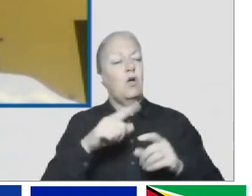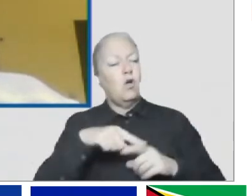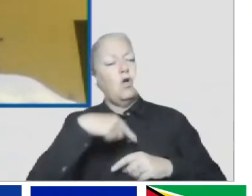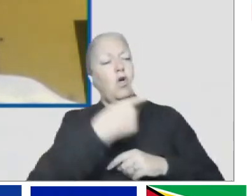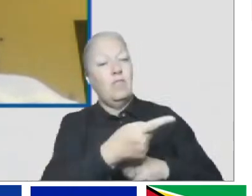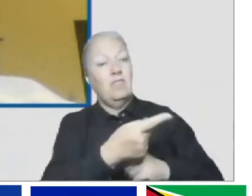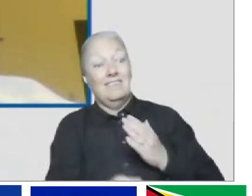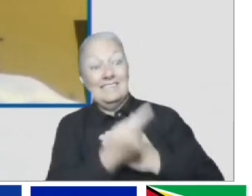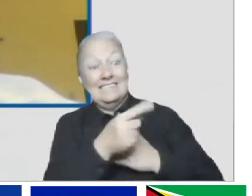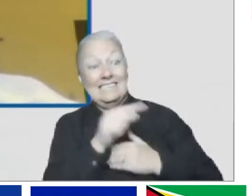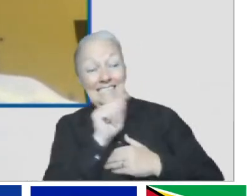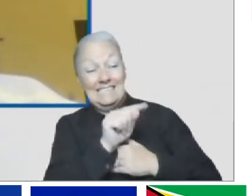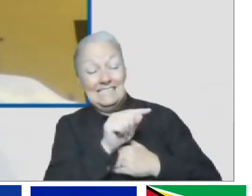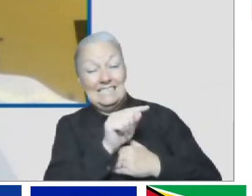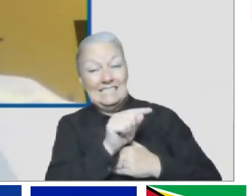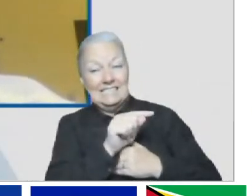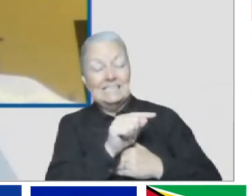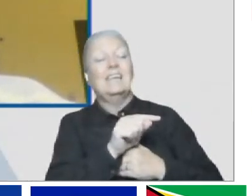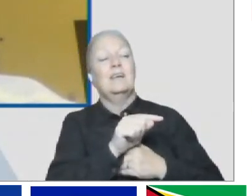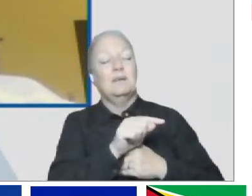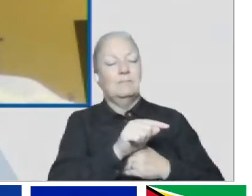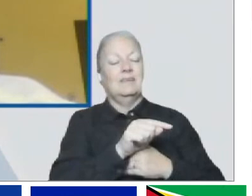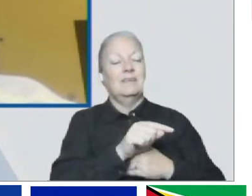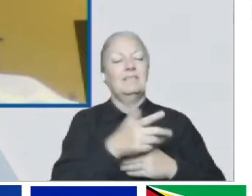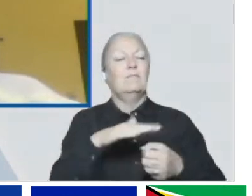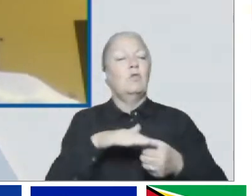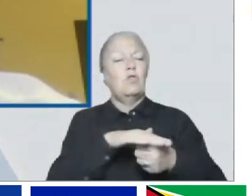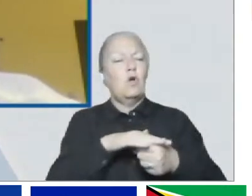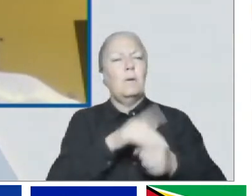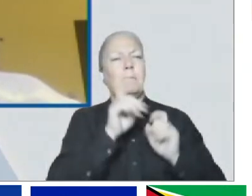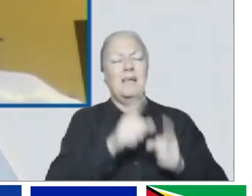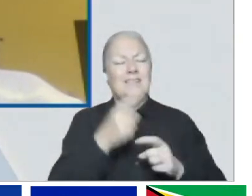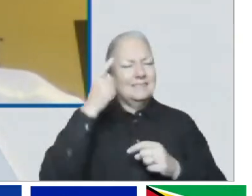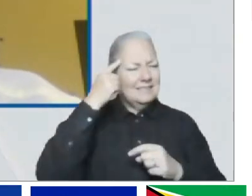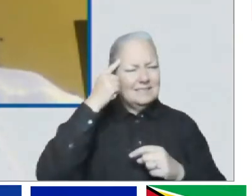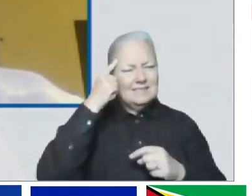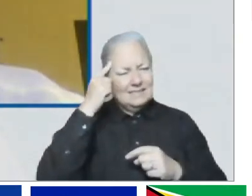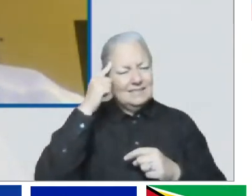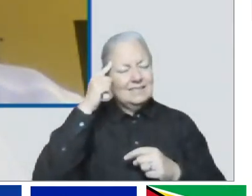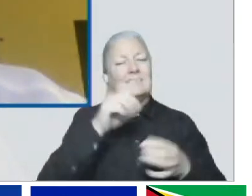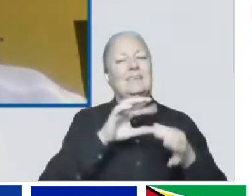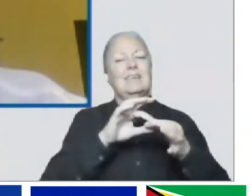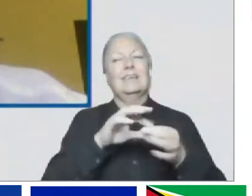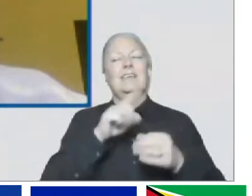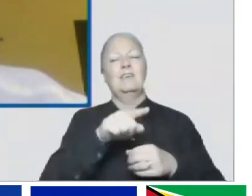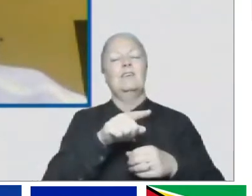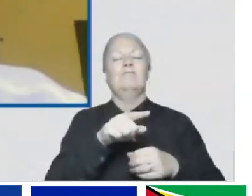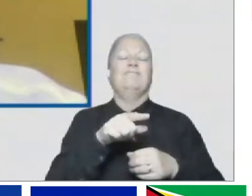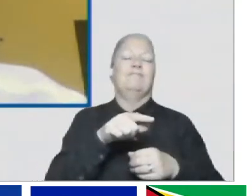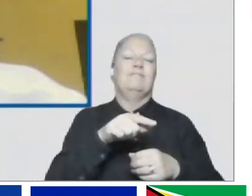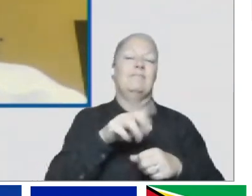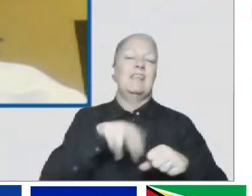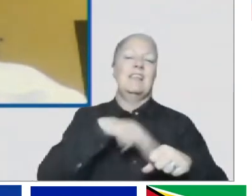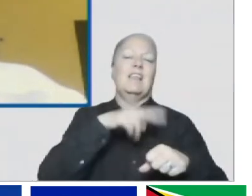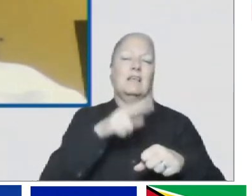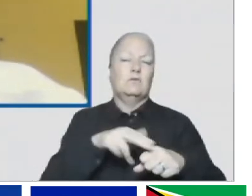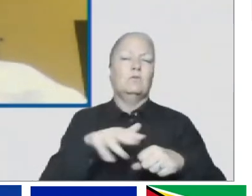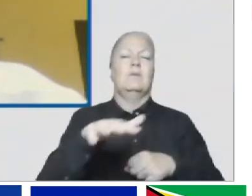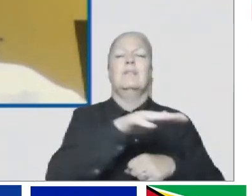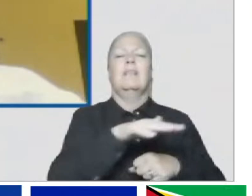local authorities to deal with national land planning schemes, etc. Very short,